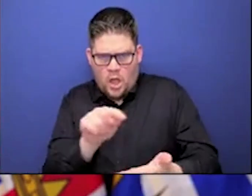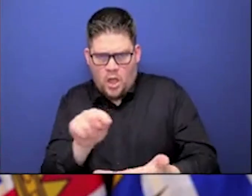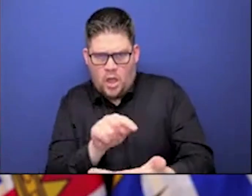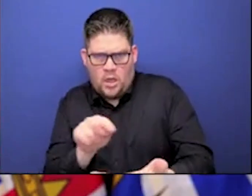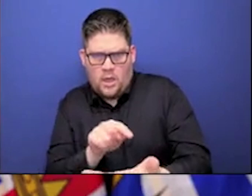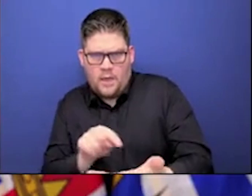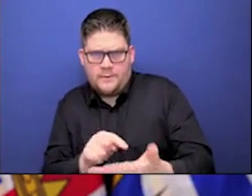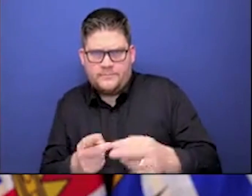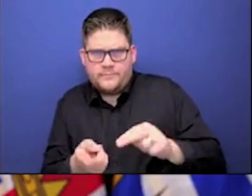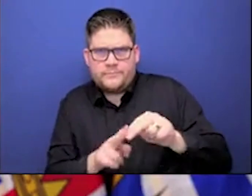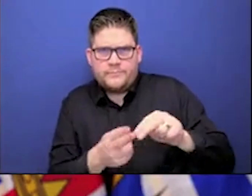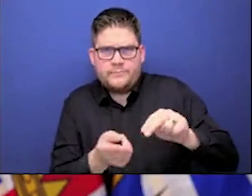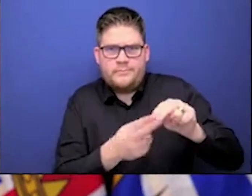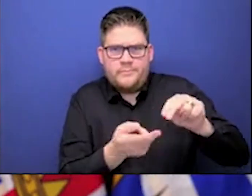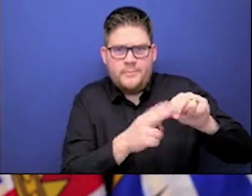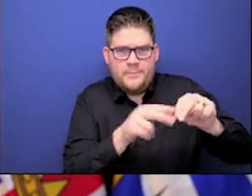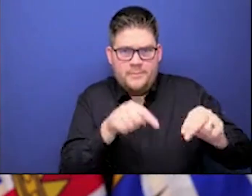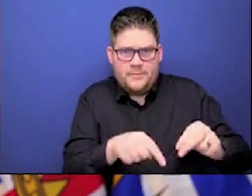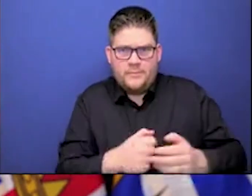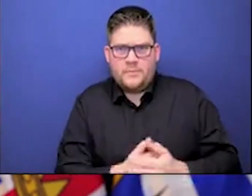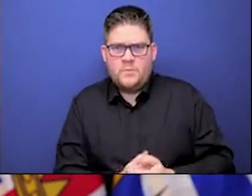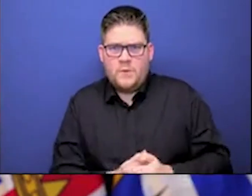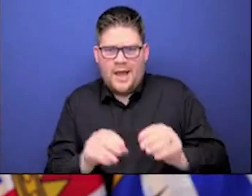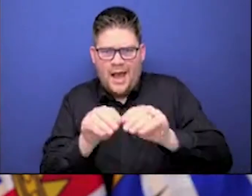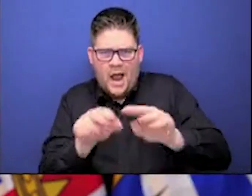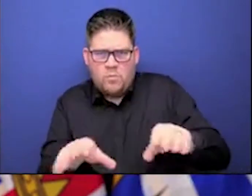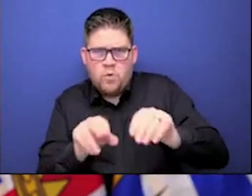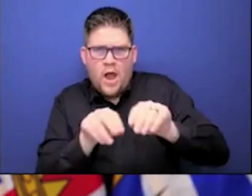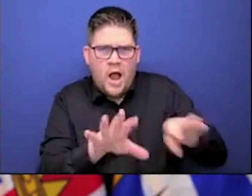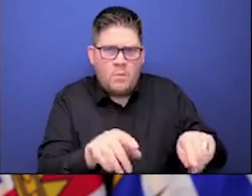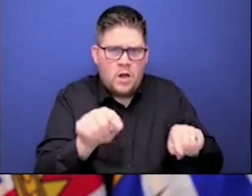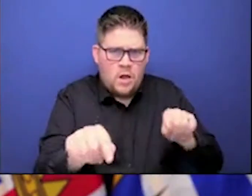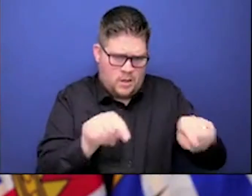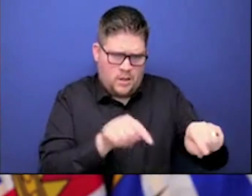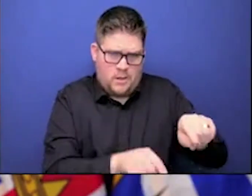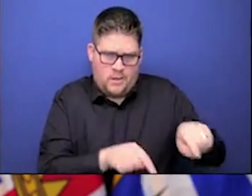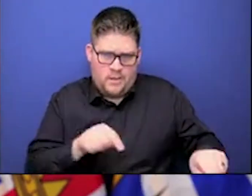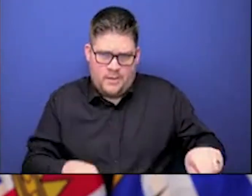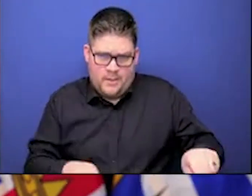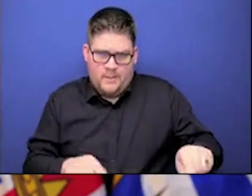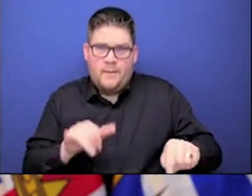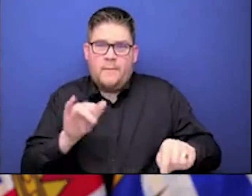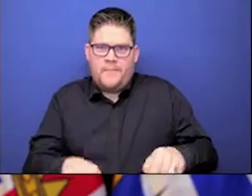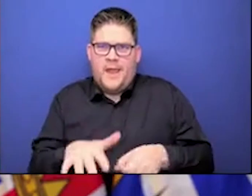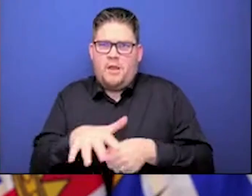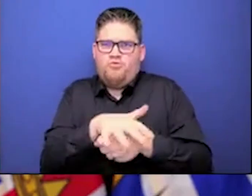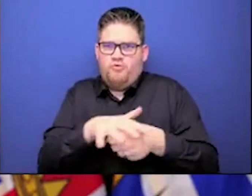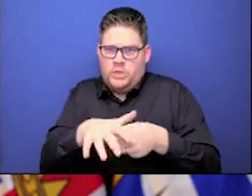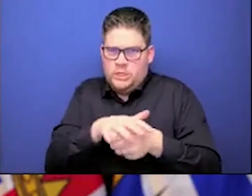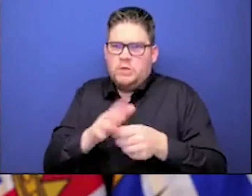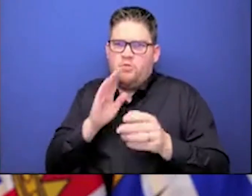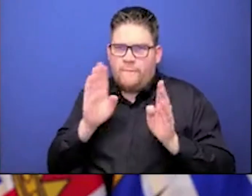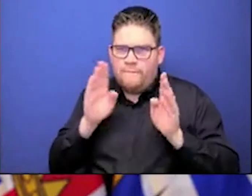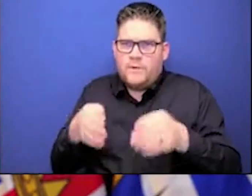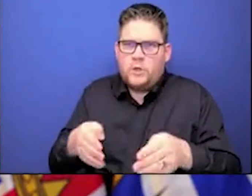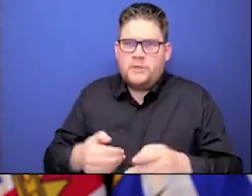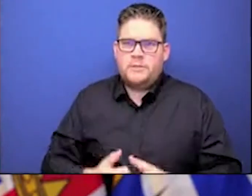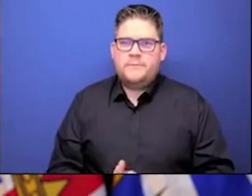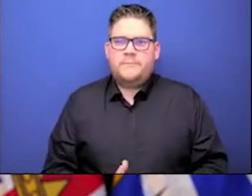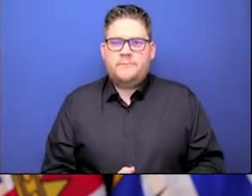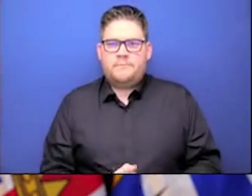cases, the outbreaks, the clusters we're seeing in communities are in the Lower Mainland particularly, and that's where some of the